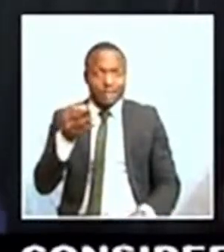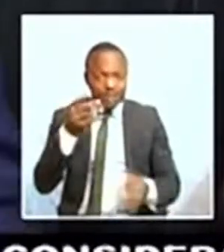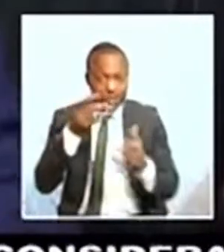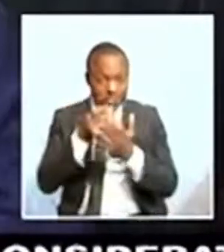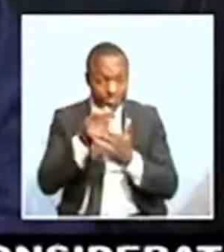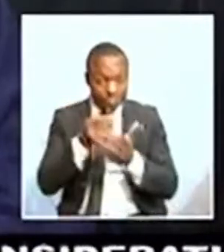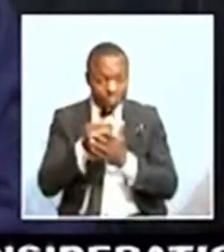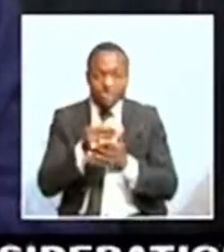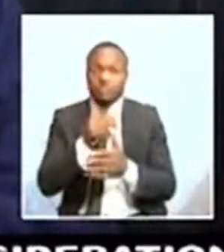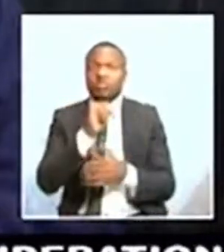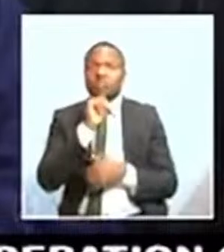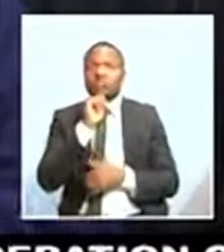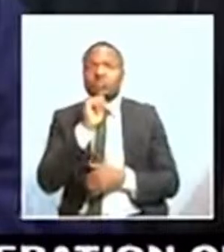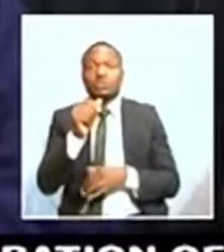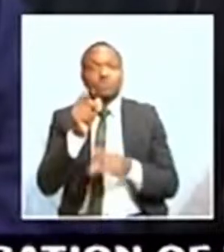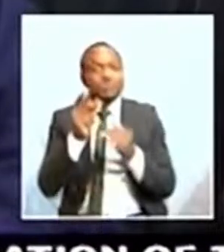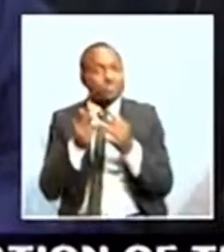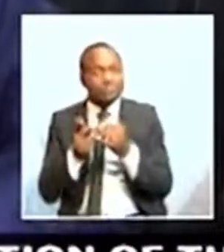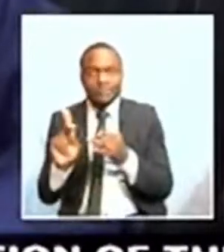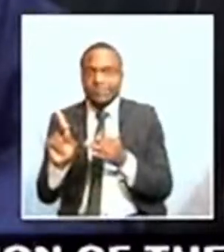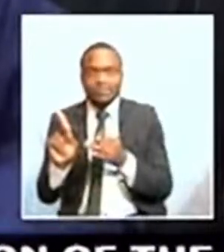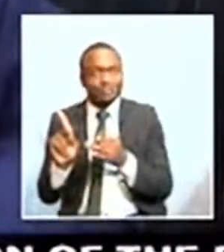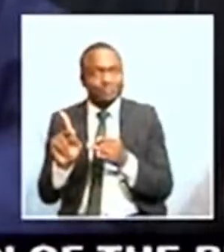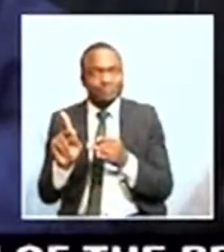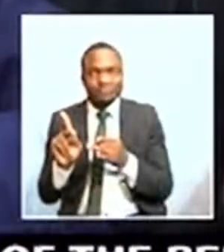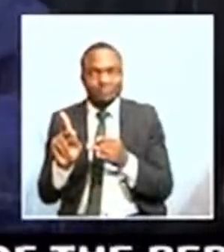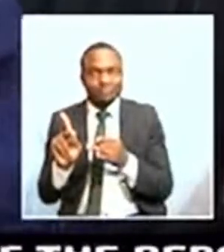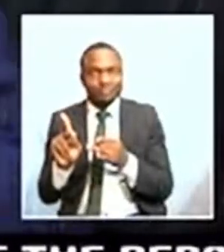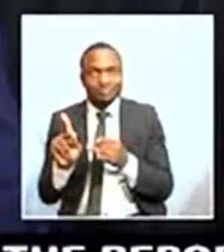funding is not part of